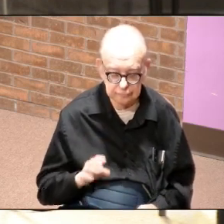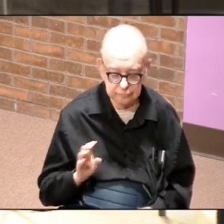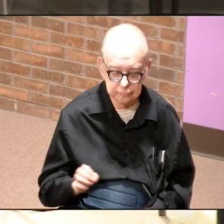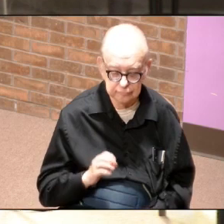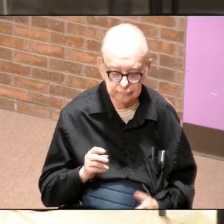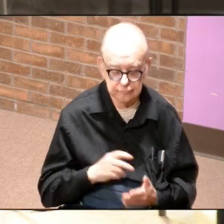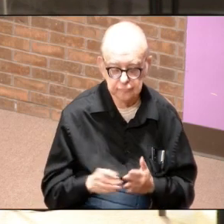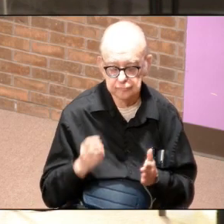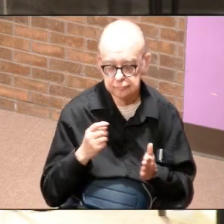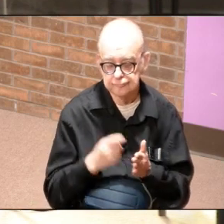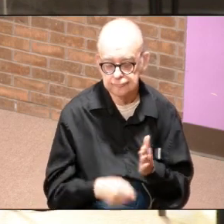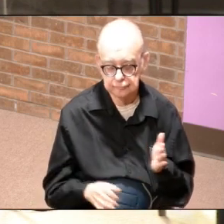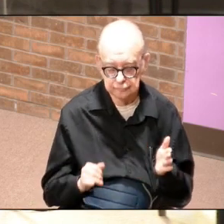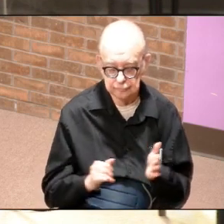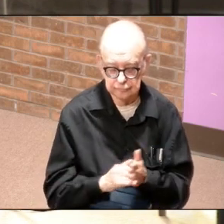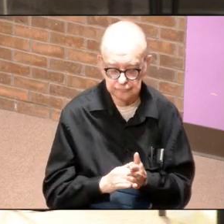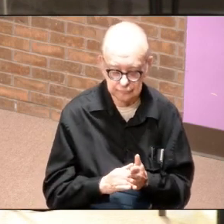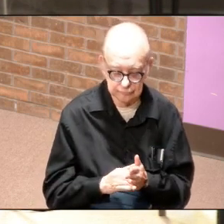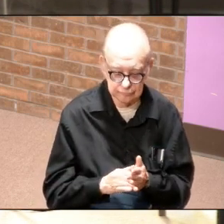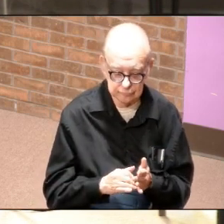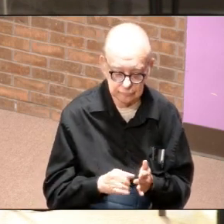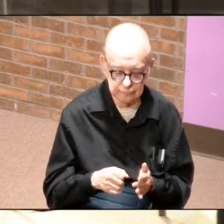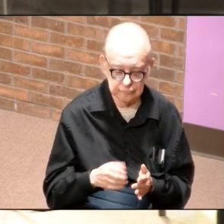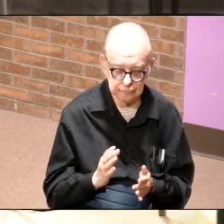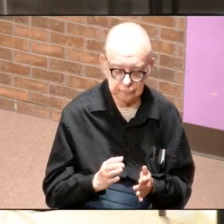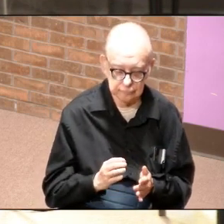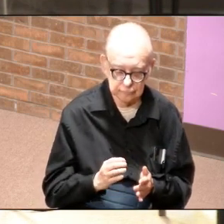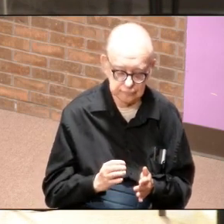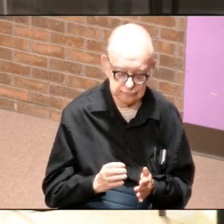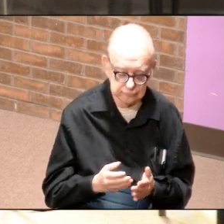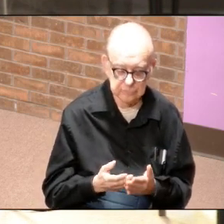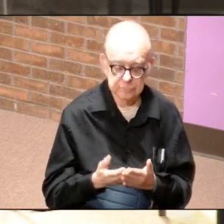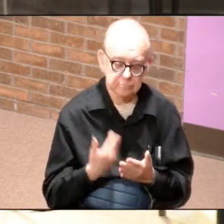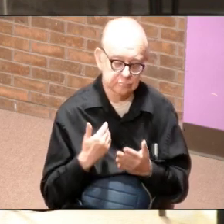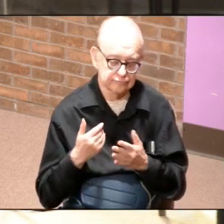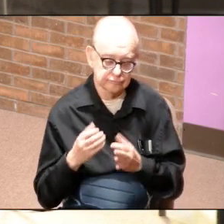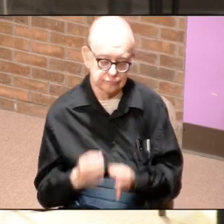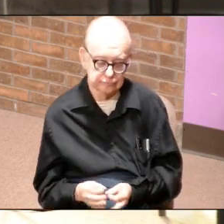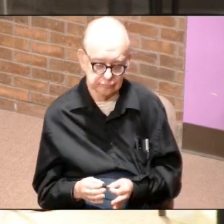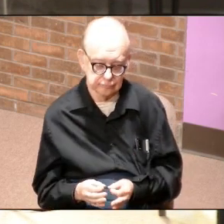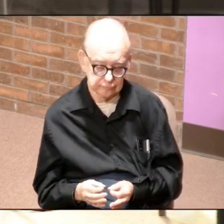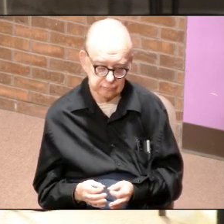ever pay the price that God has predetermined.